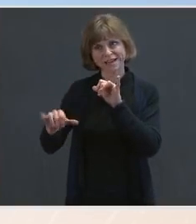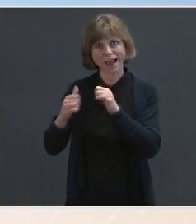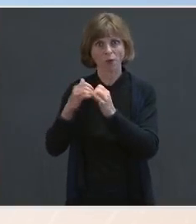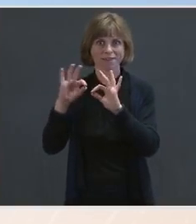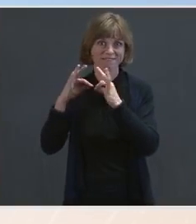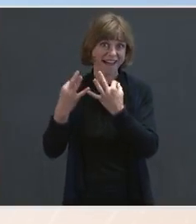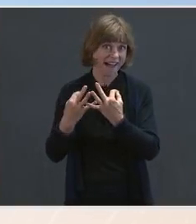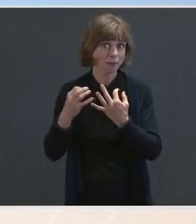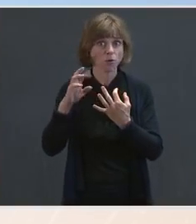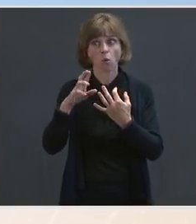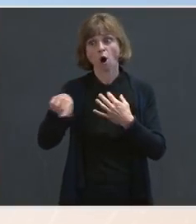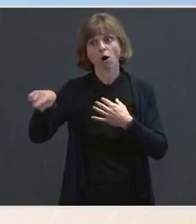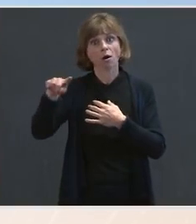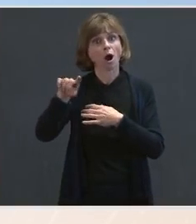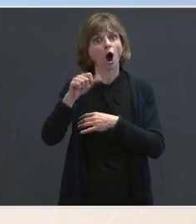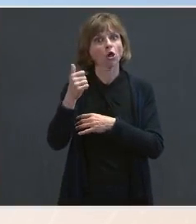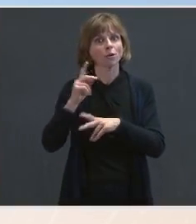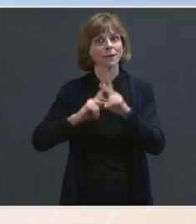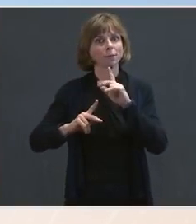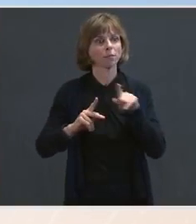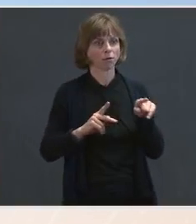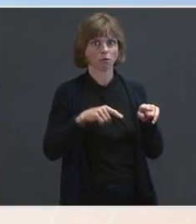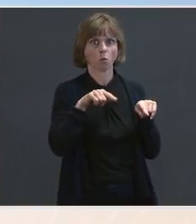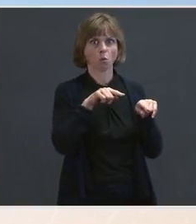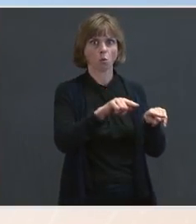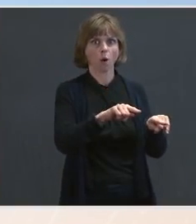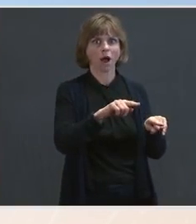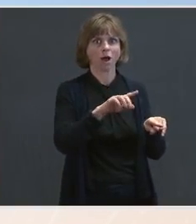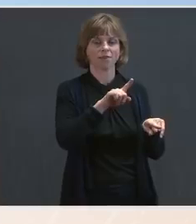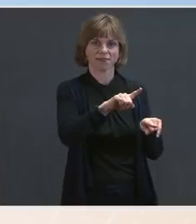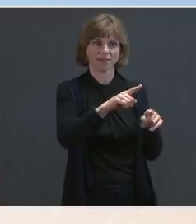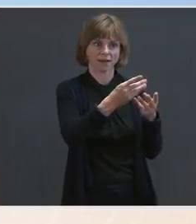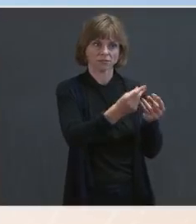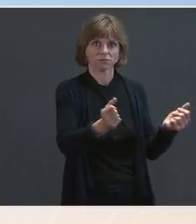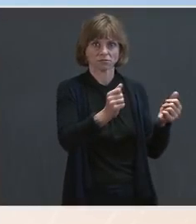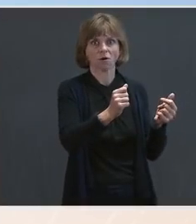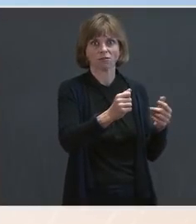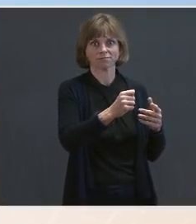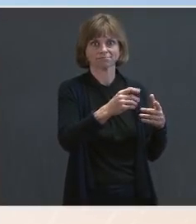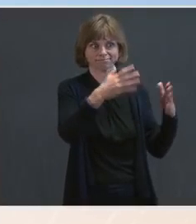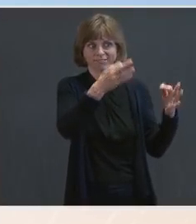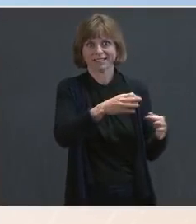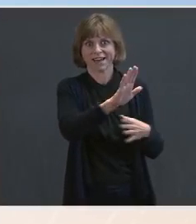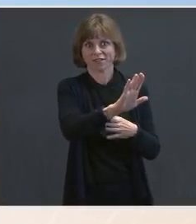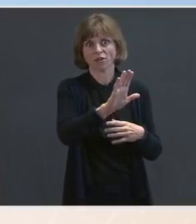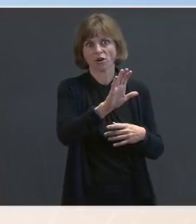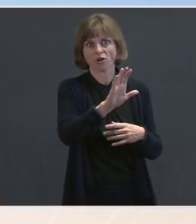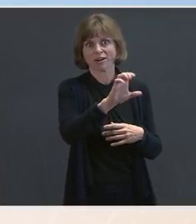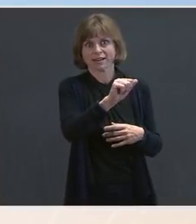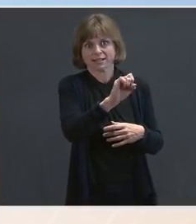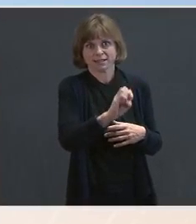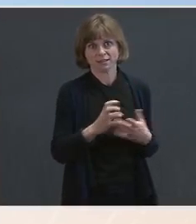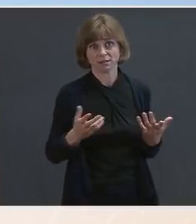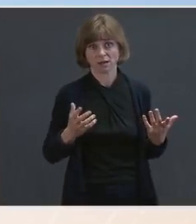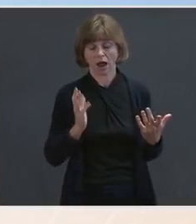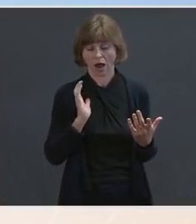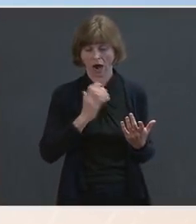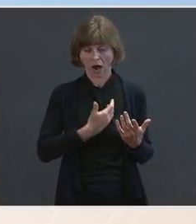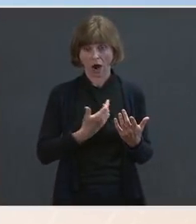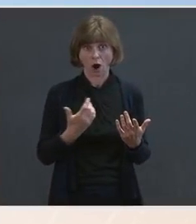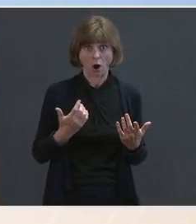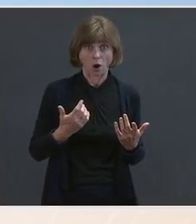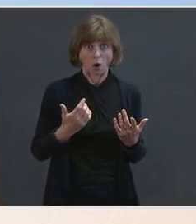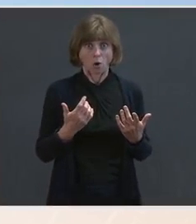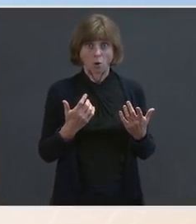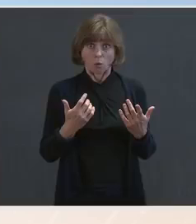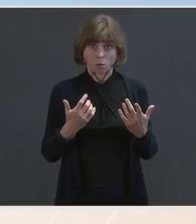others they may know while their cases are being adjudicated. And of course, our guidance to anyone, regardless of status, is